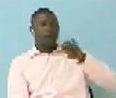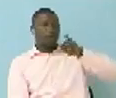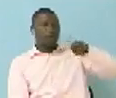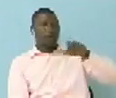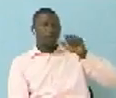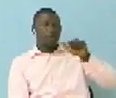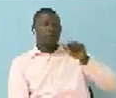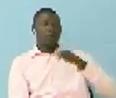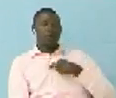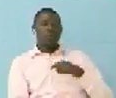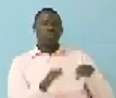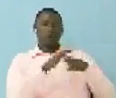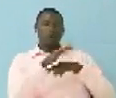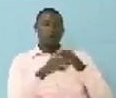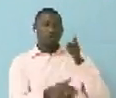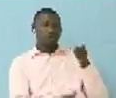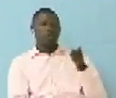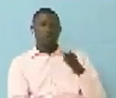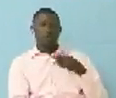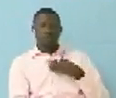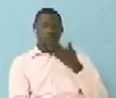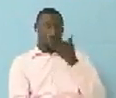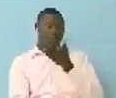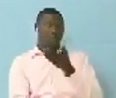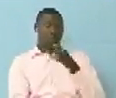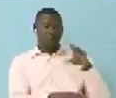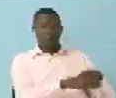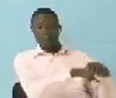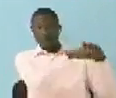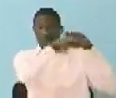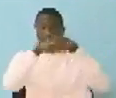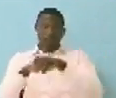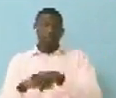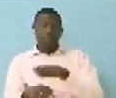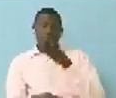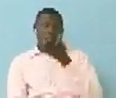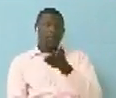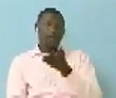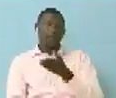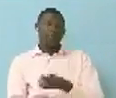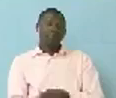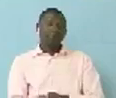you. He was presented there.